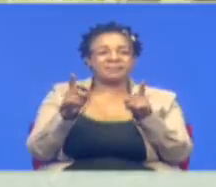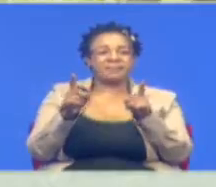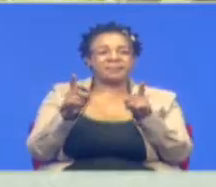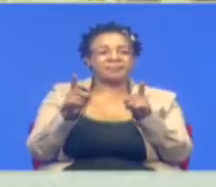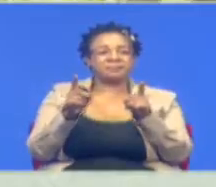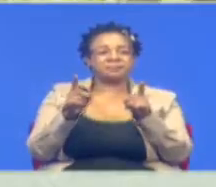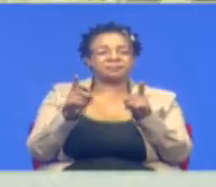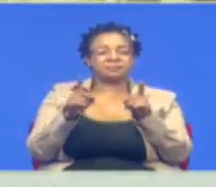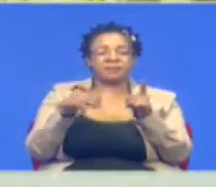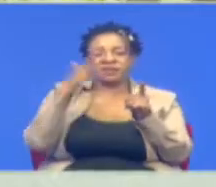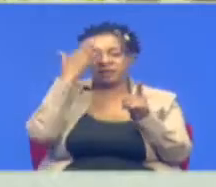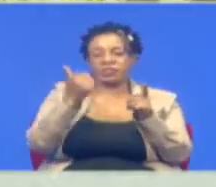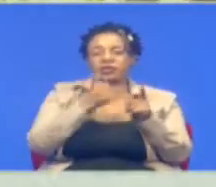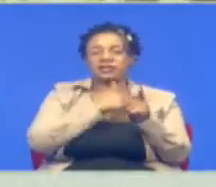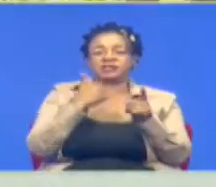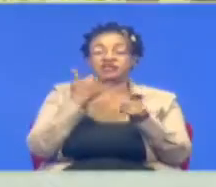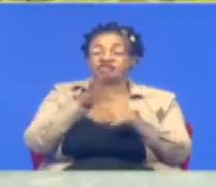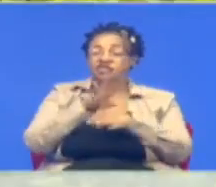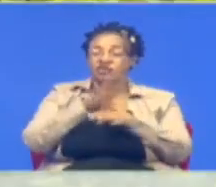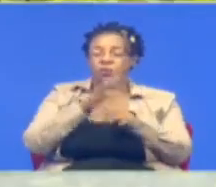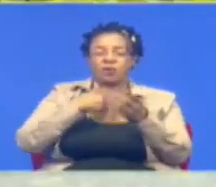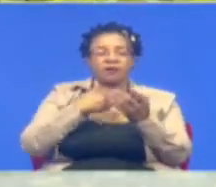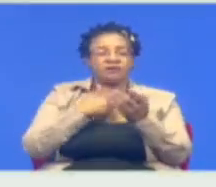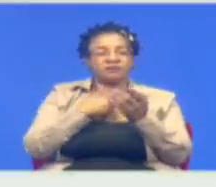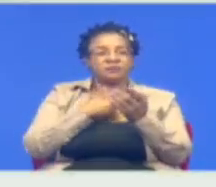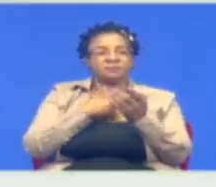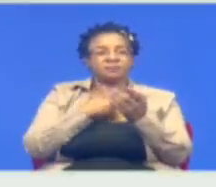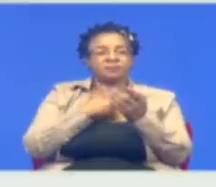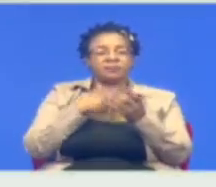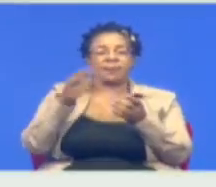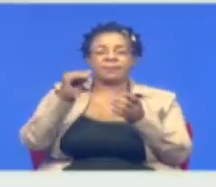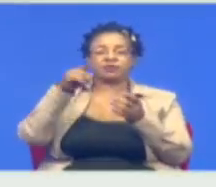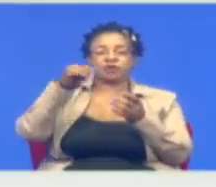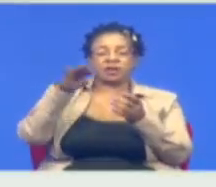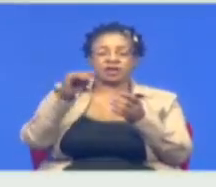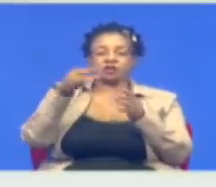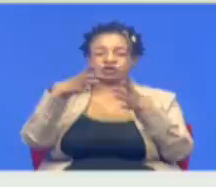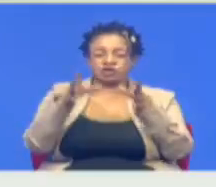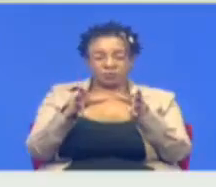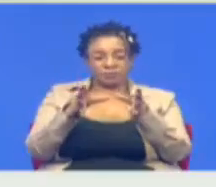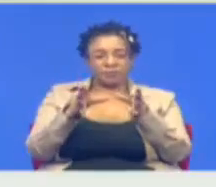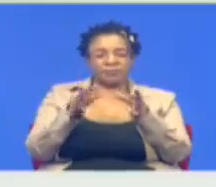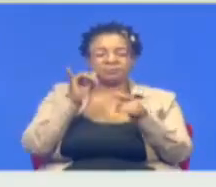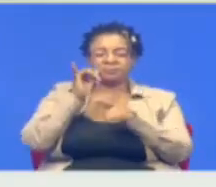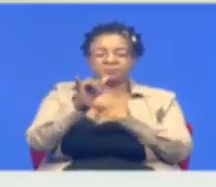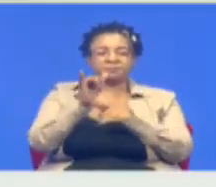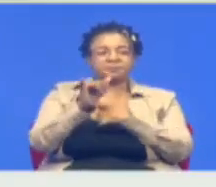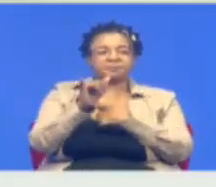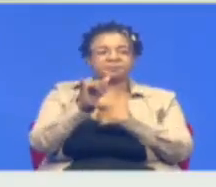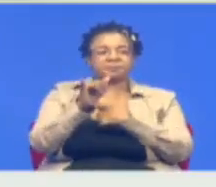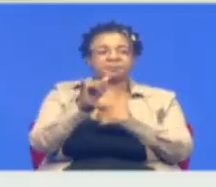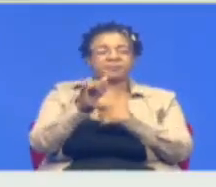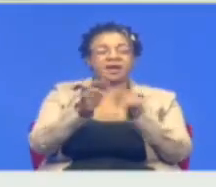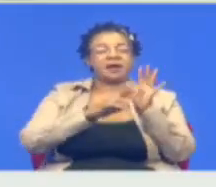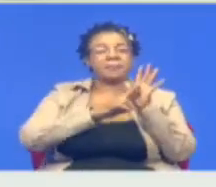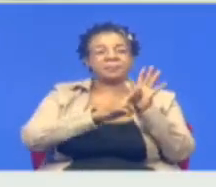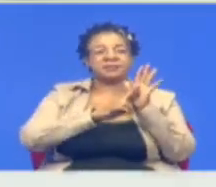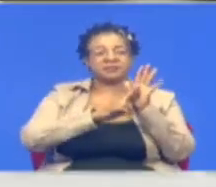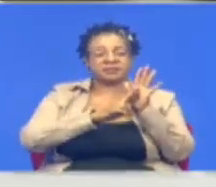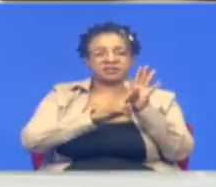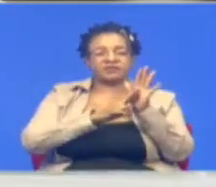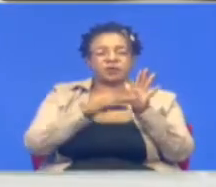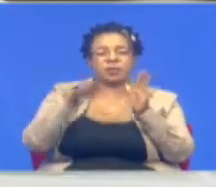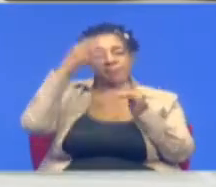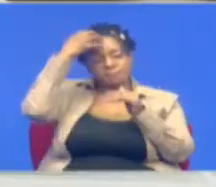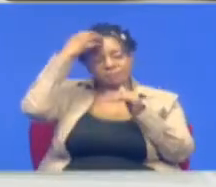in the Catholic Church, we have what we call the Apostolic Nuncio. And this is a representative of the Pope